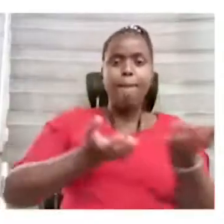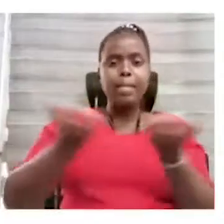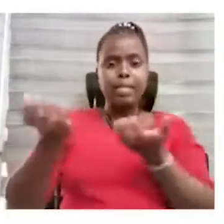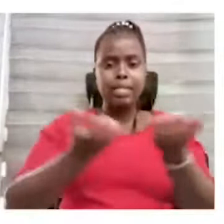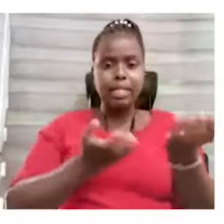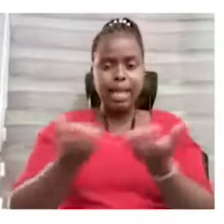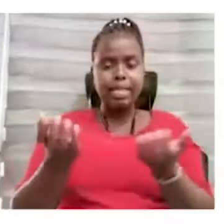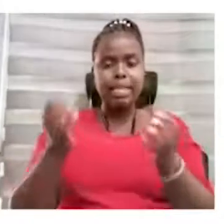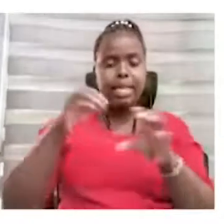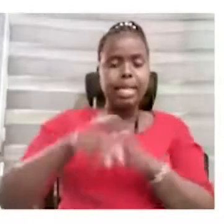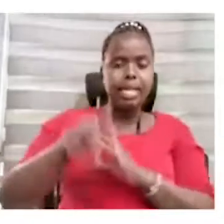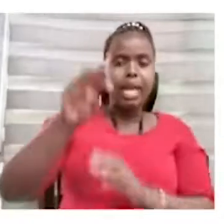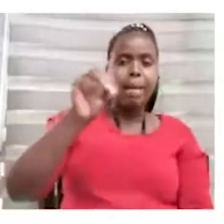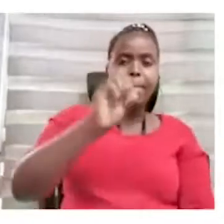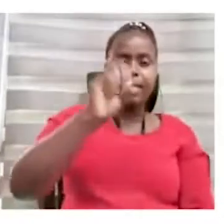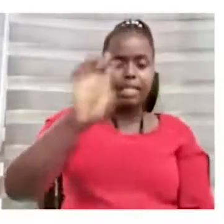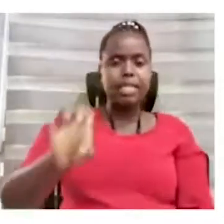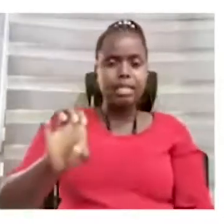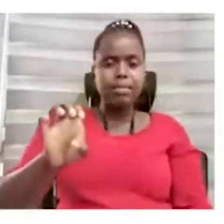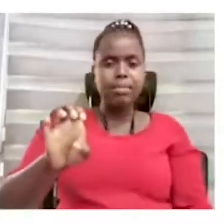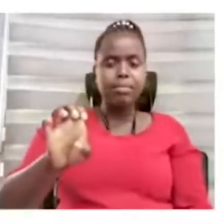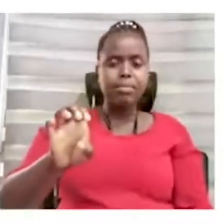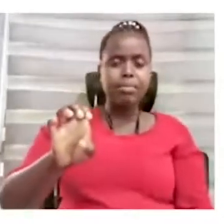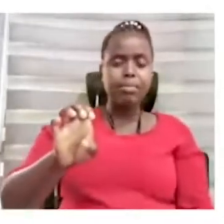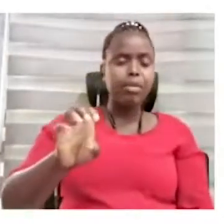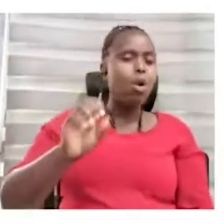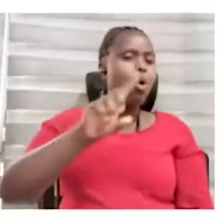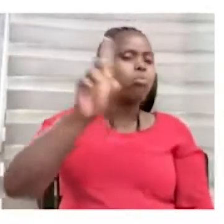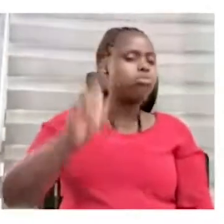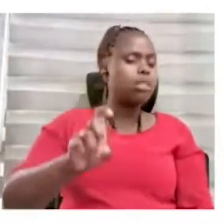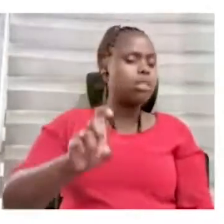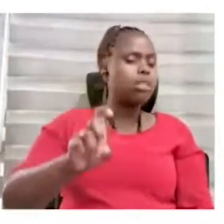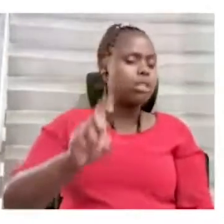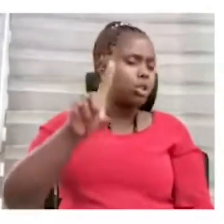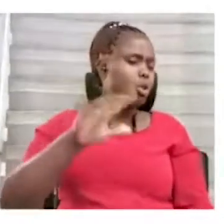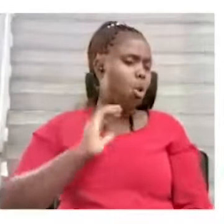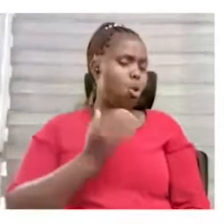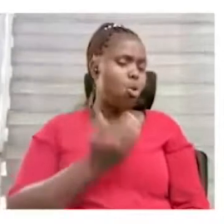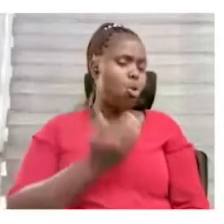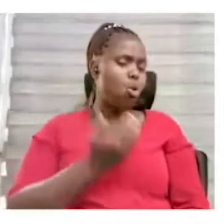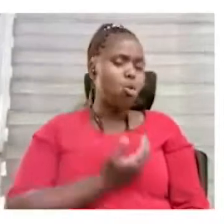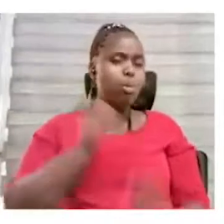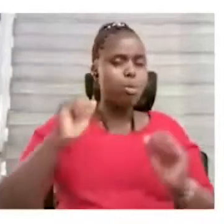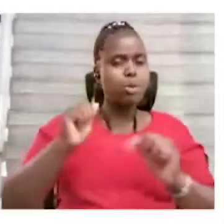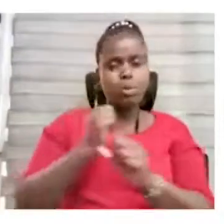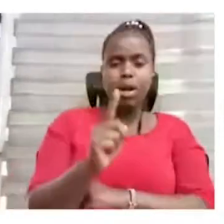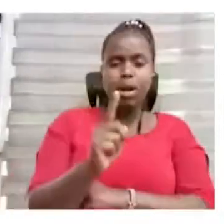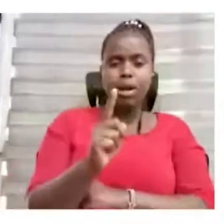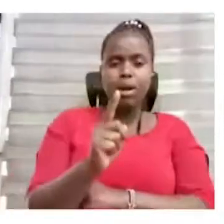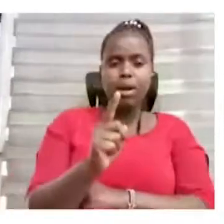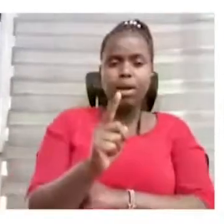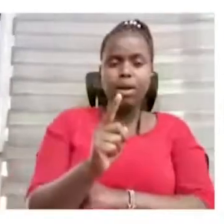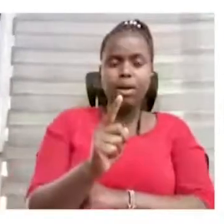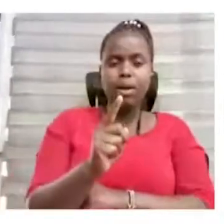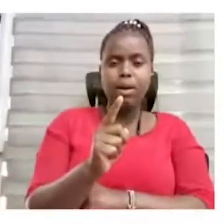cash. And then, so how do we ensure that the third phase, which is the reimagine phase, how will